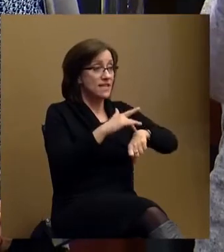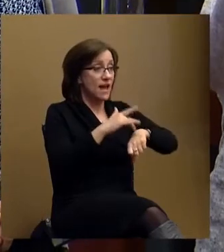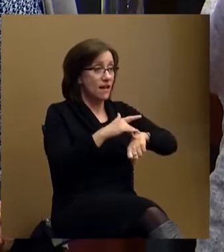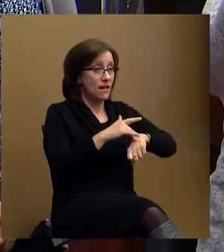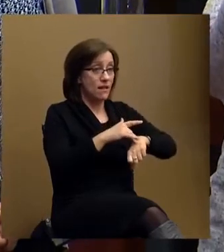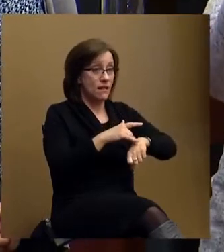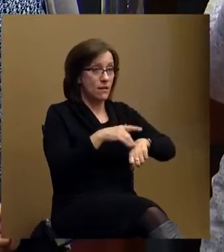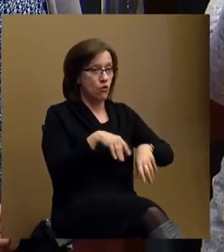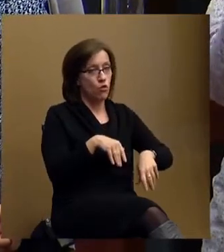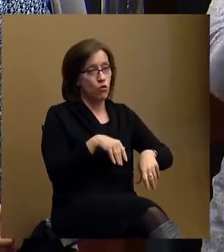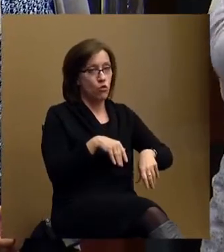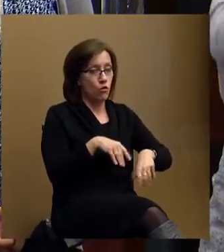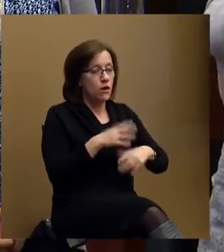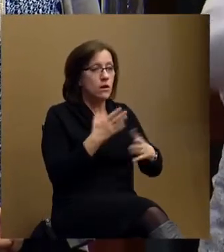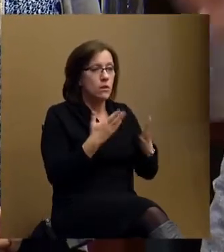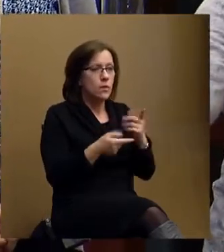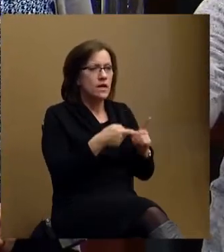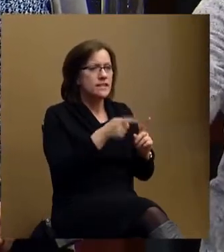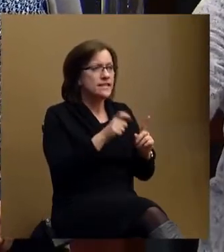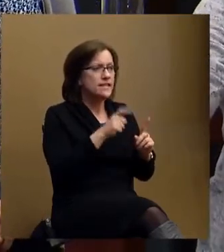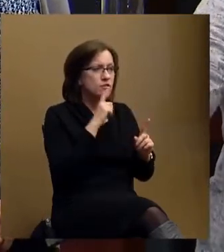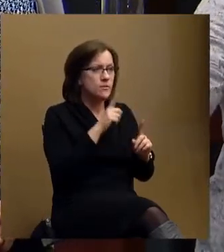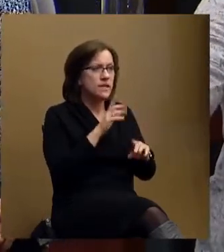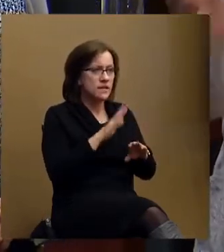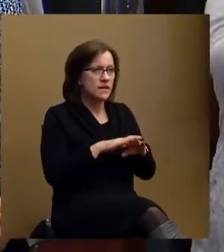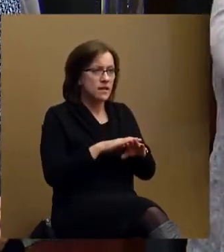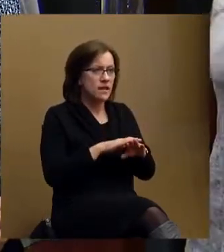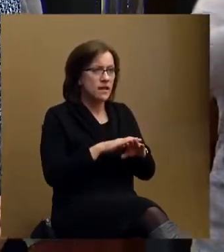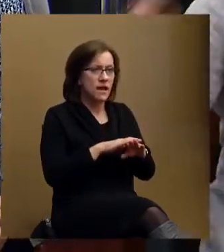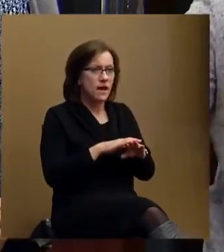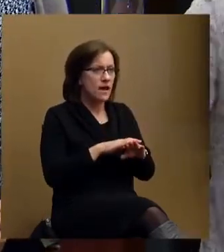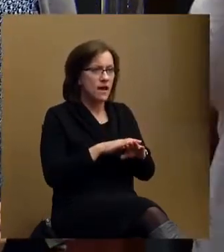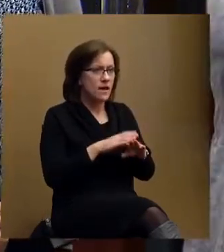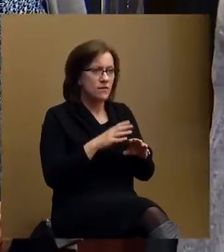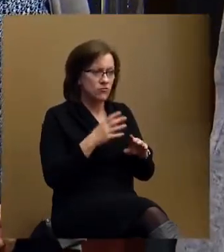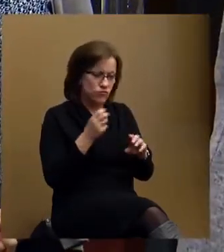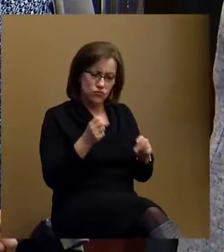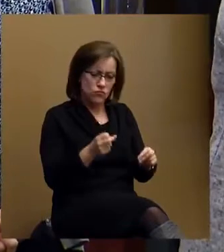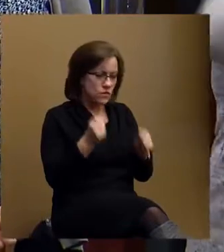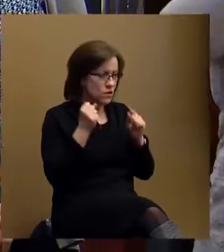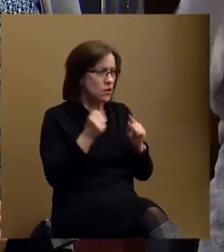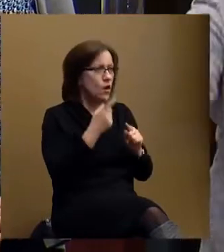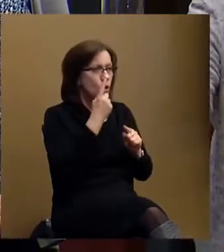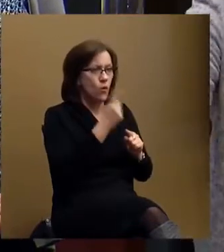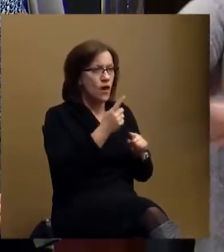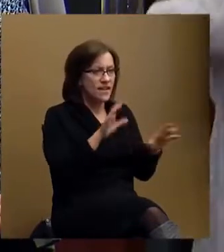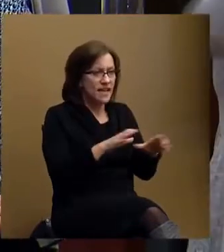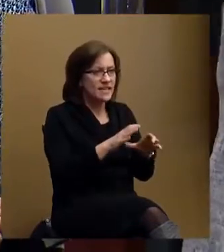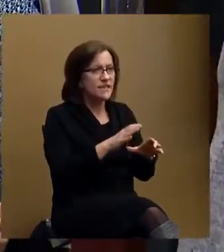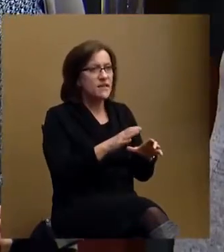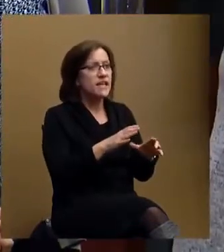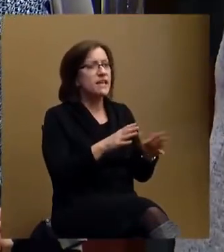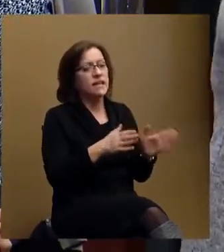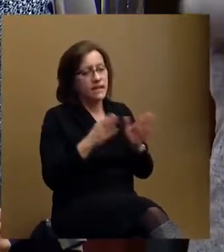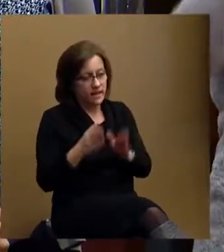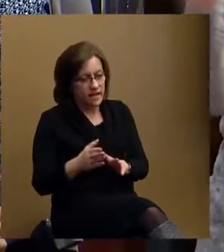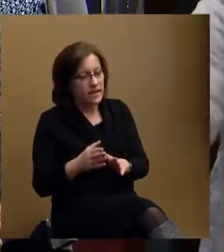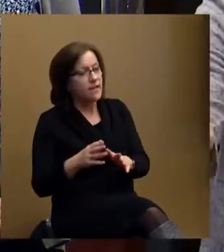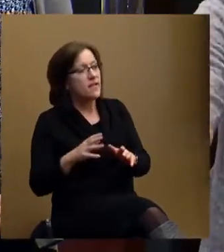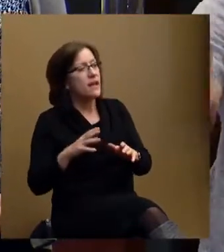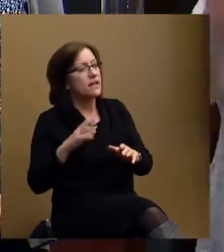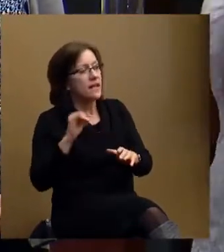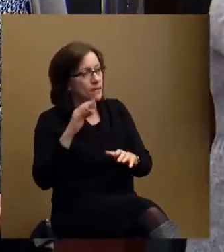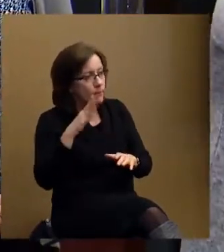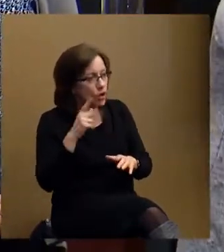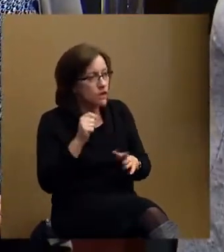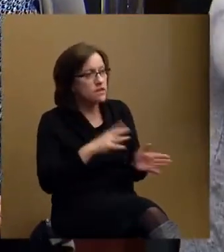then she probably needs to be on an if-then. 1-to-1. One activity, input. One activity,